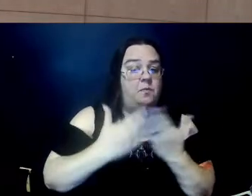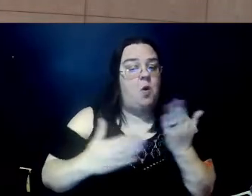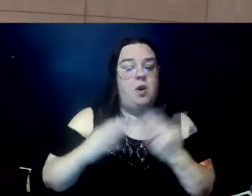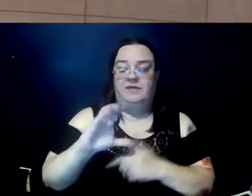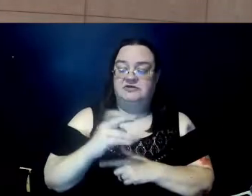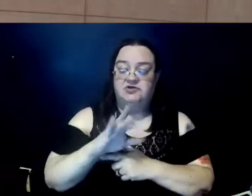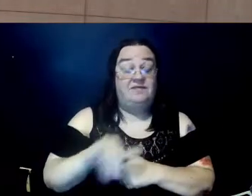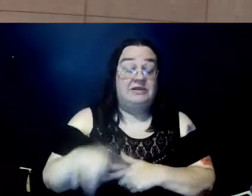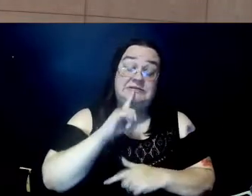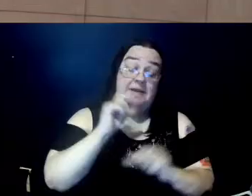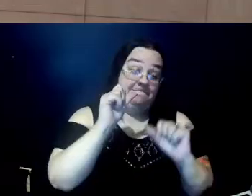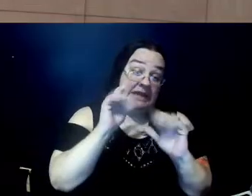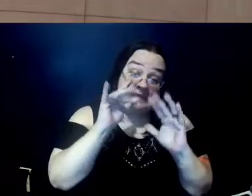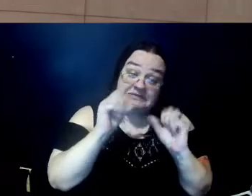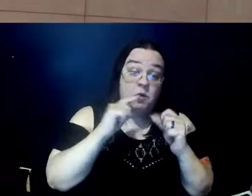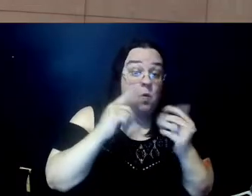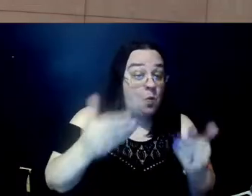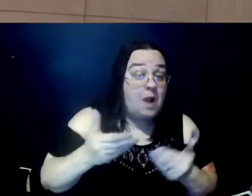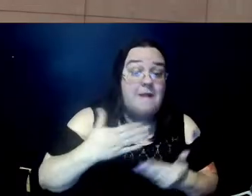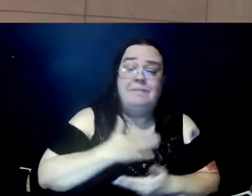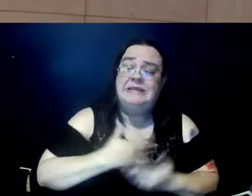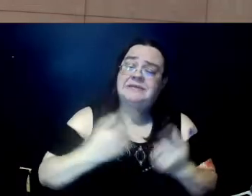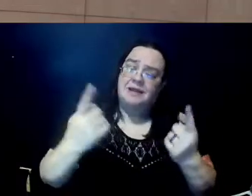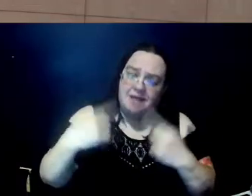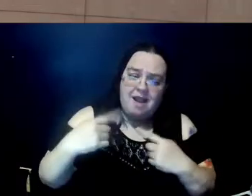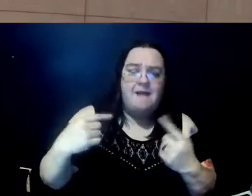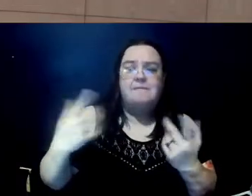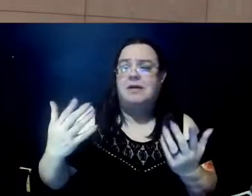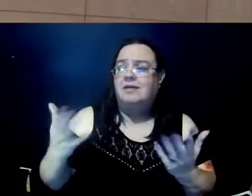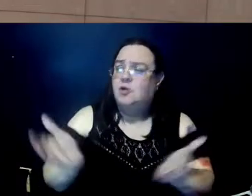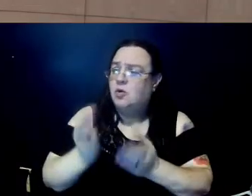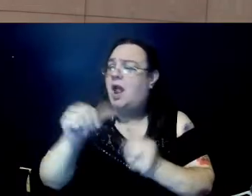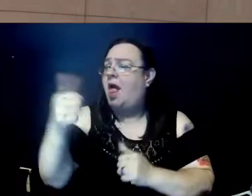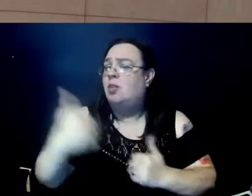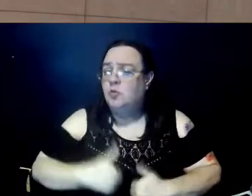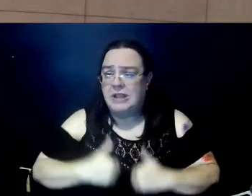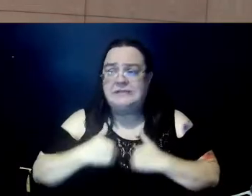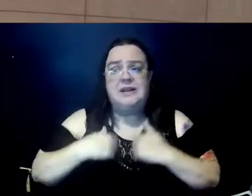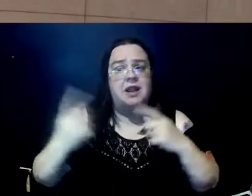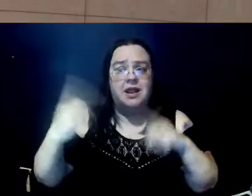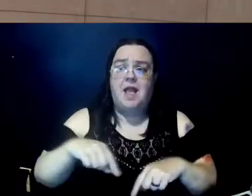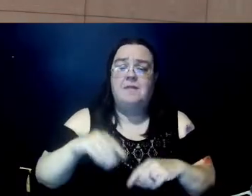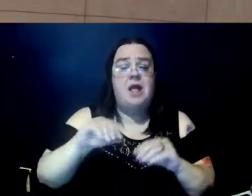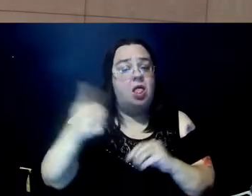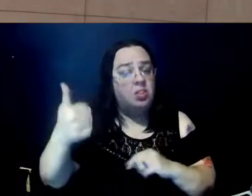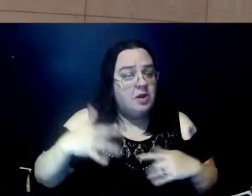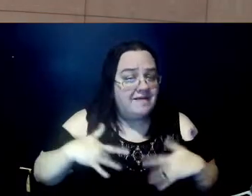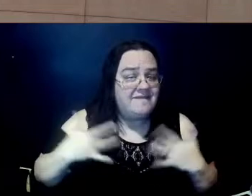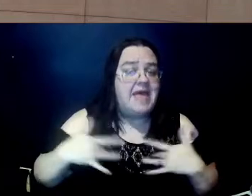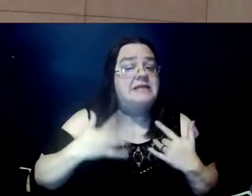is amazing. So welcome. Please come out, more residents, to other events, other meetings as well. Thank you.